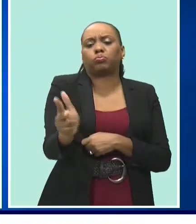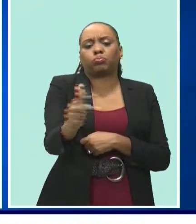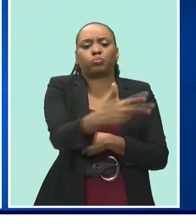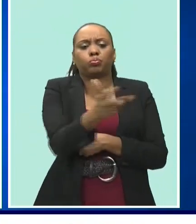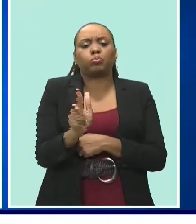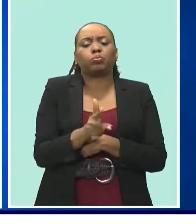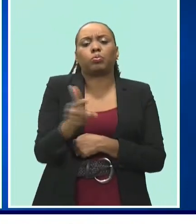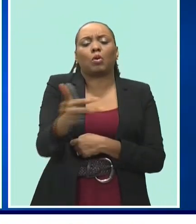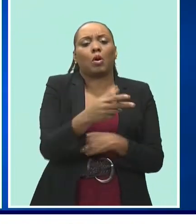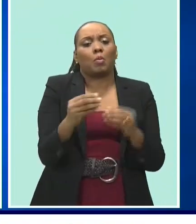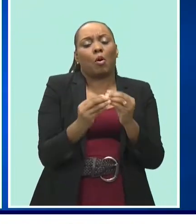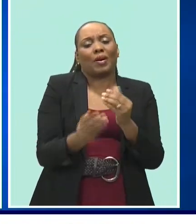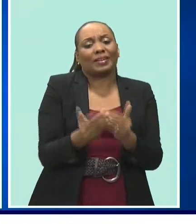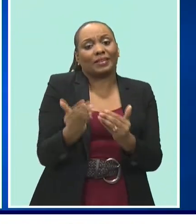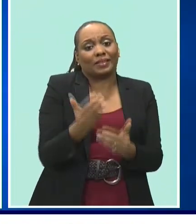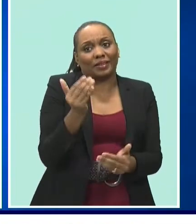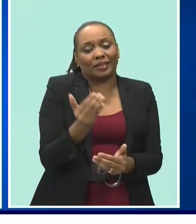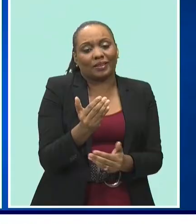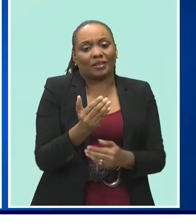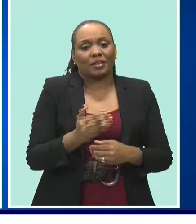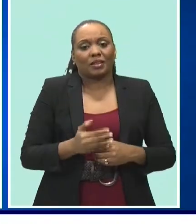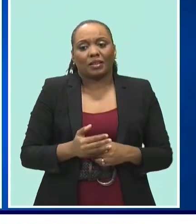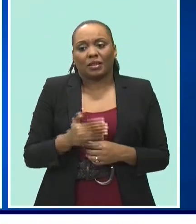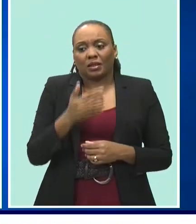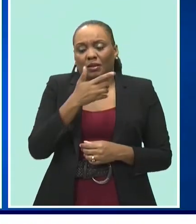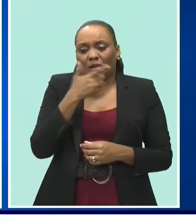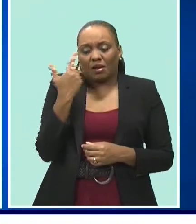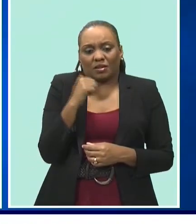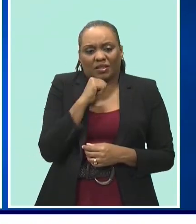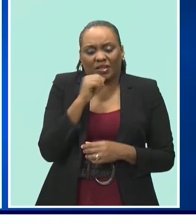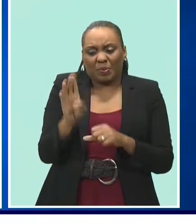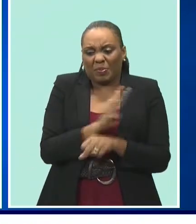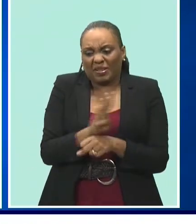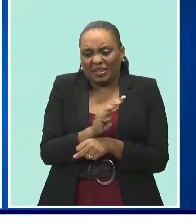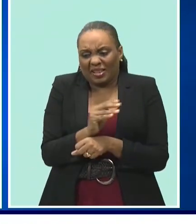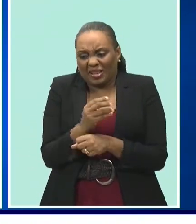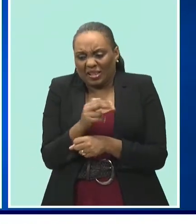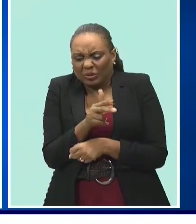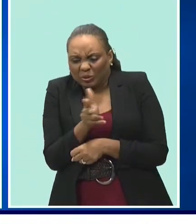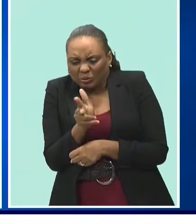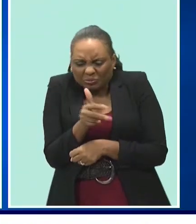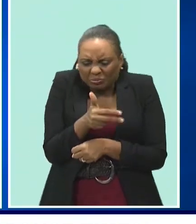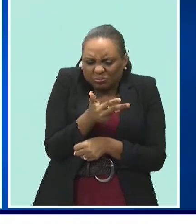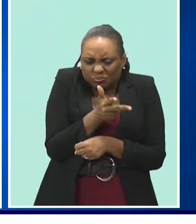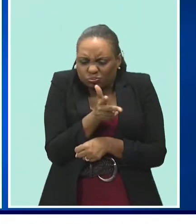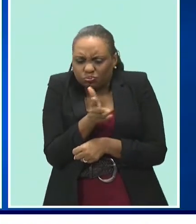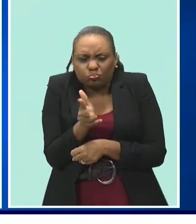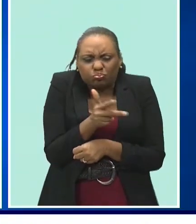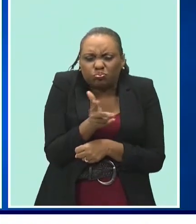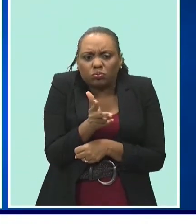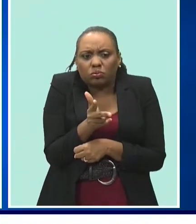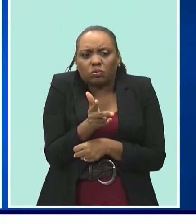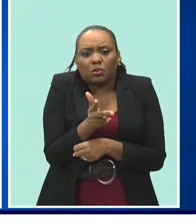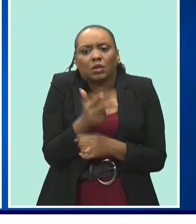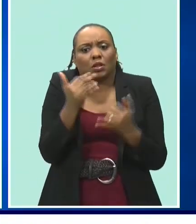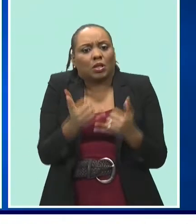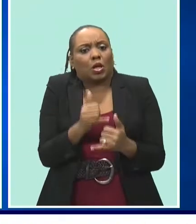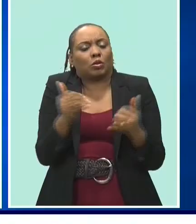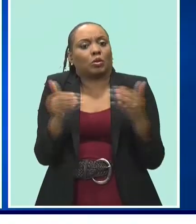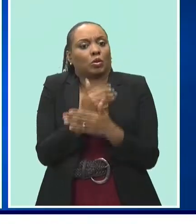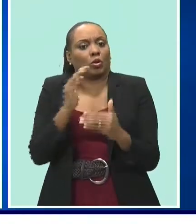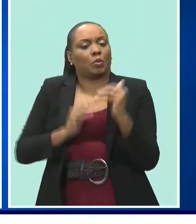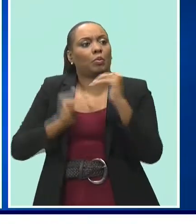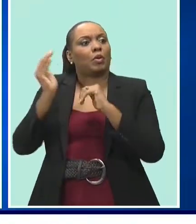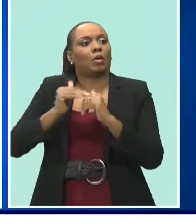present, simply because you're not trying to come out of a busy area and back into a busy area, but sometimes where you're servicing is not